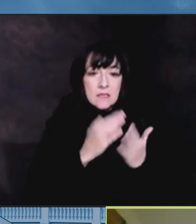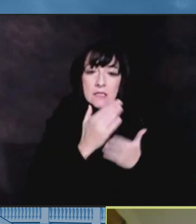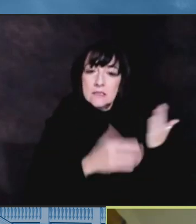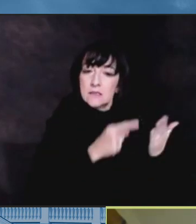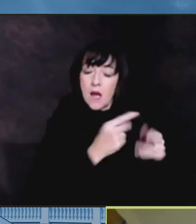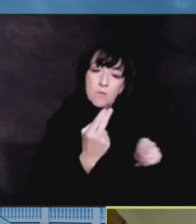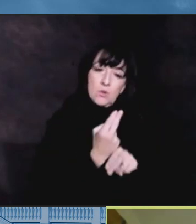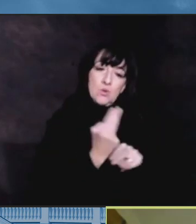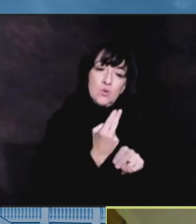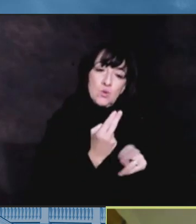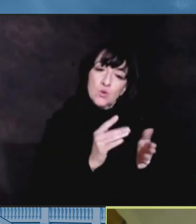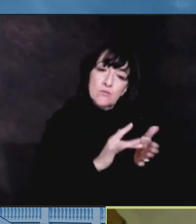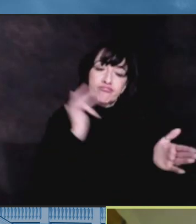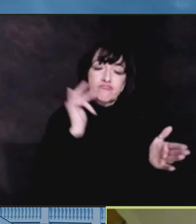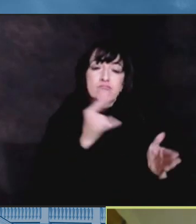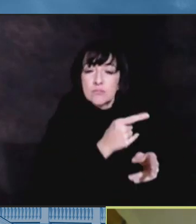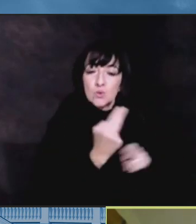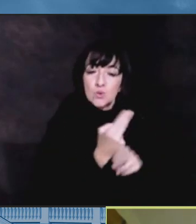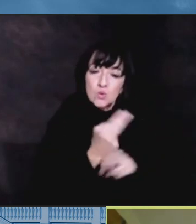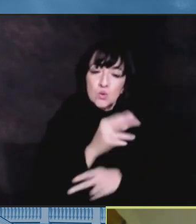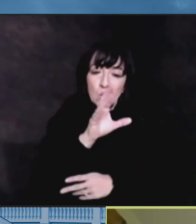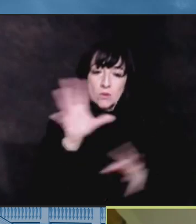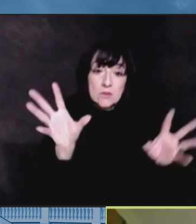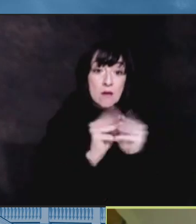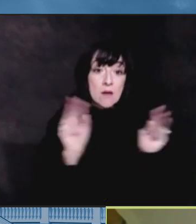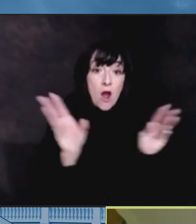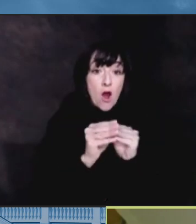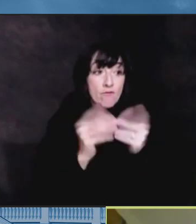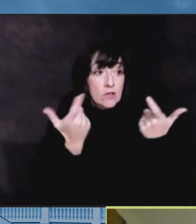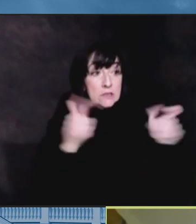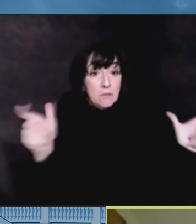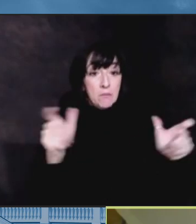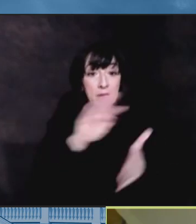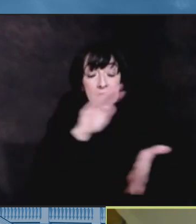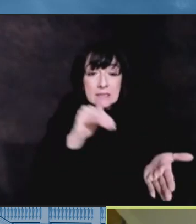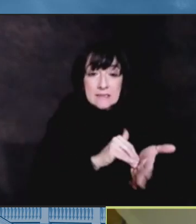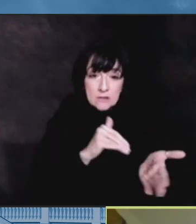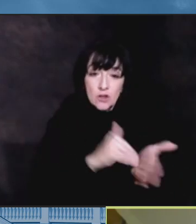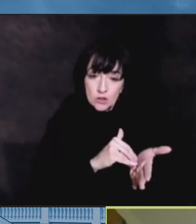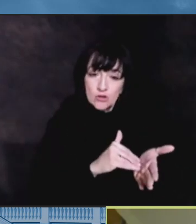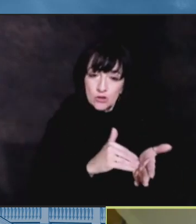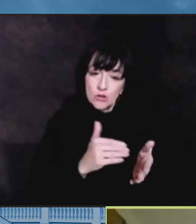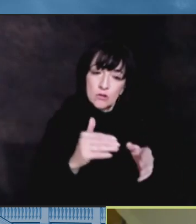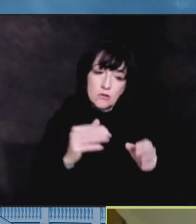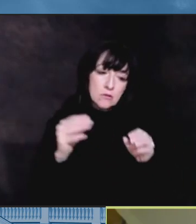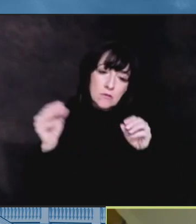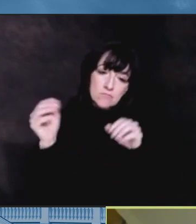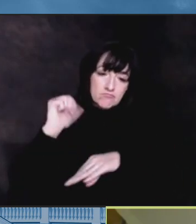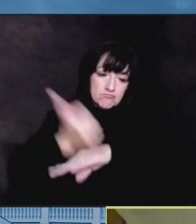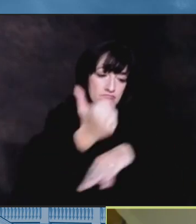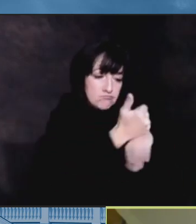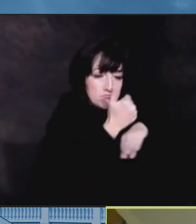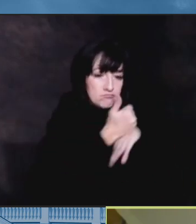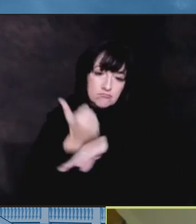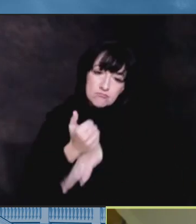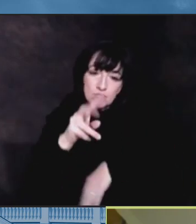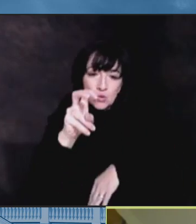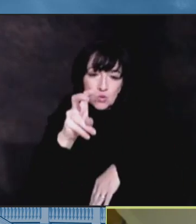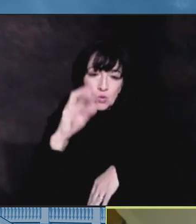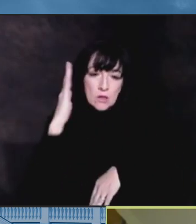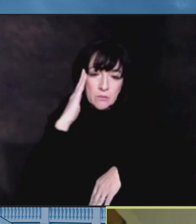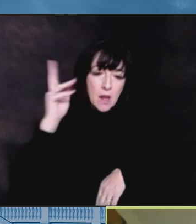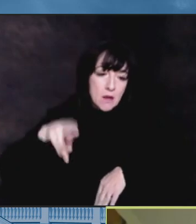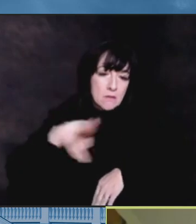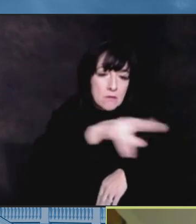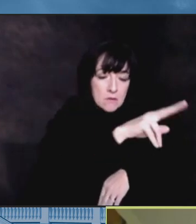up, 100, 200 beds. Well, there's a lot of staffing. That's probably 50 nurses, a dozen doctors, a lot of support staff. So that's why we're working with the